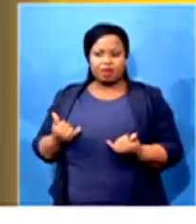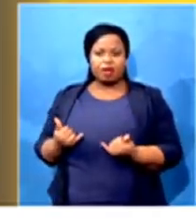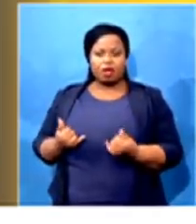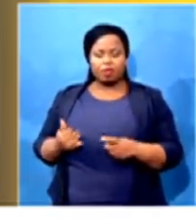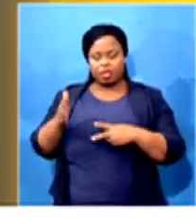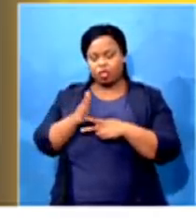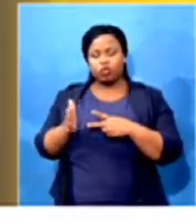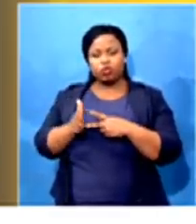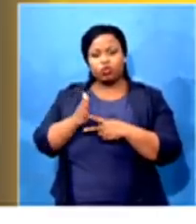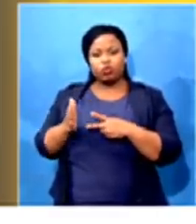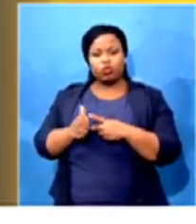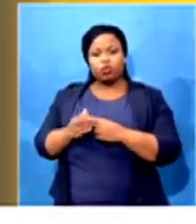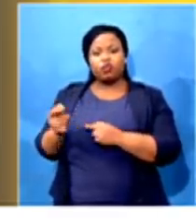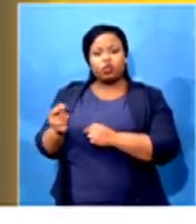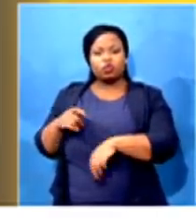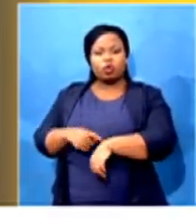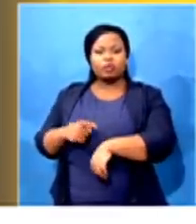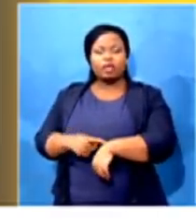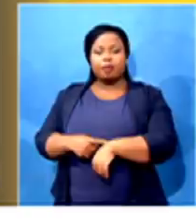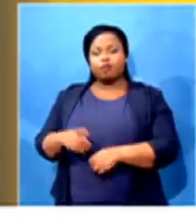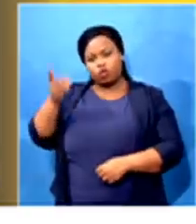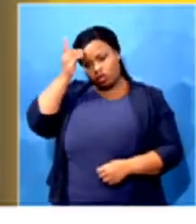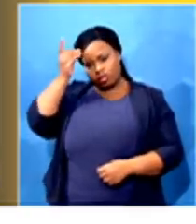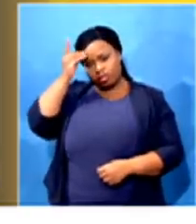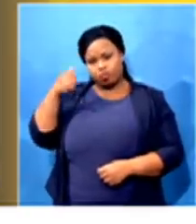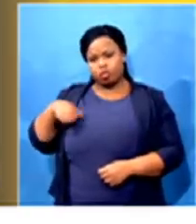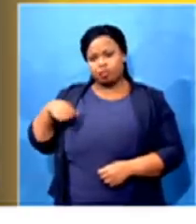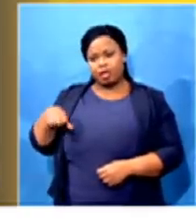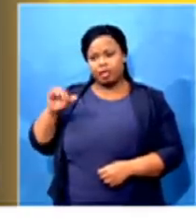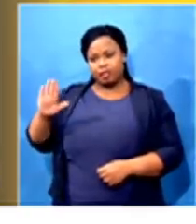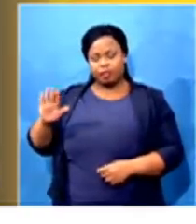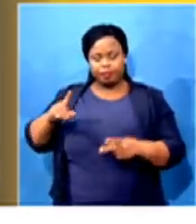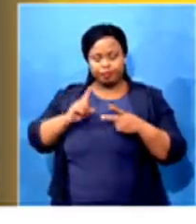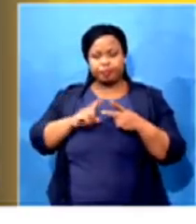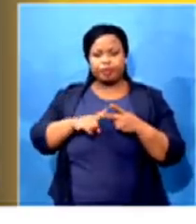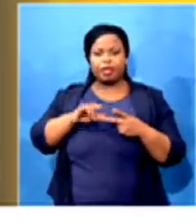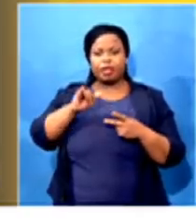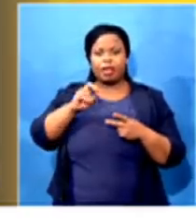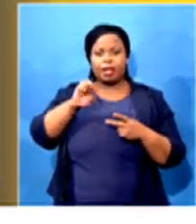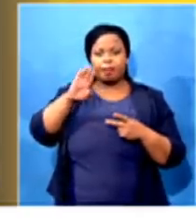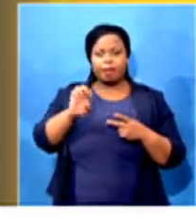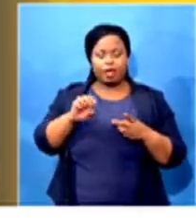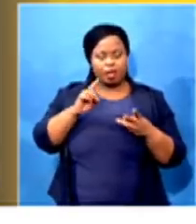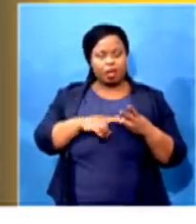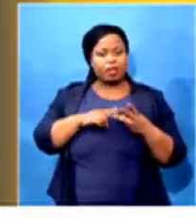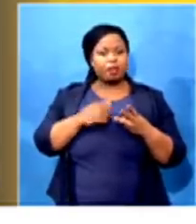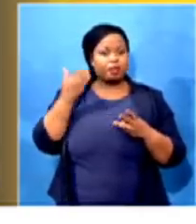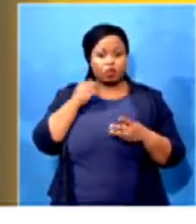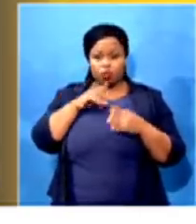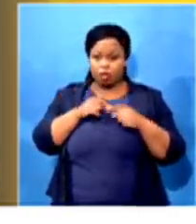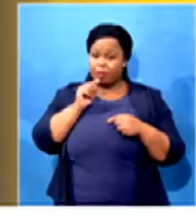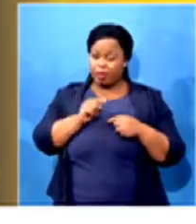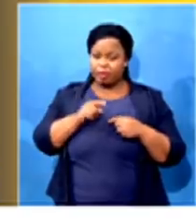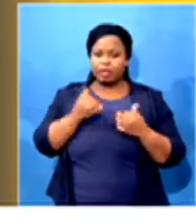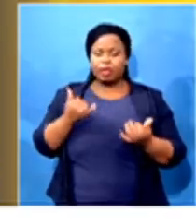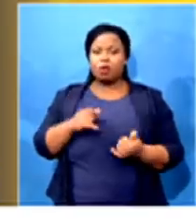those temporary structures are going to go to eThekwini Metro. One will go to Ilembe, as we were talking about it now, and the fact that